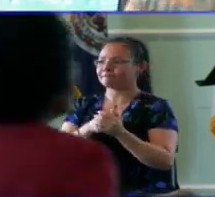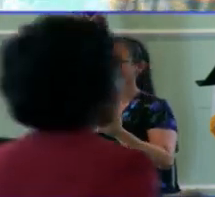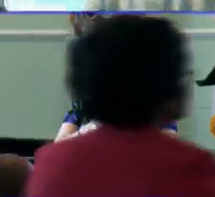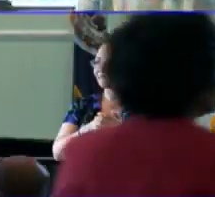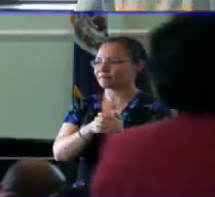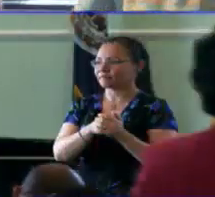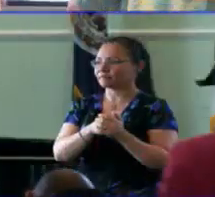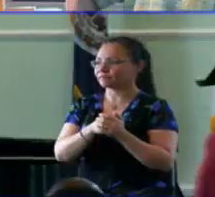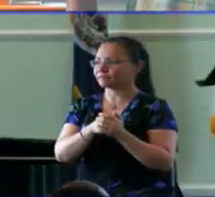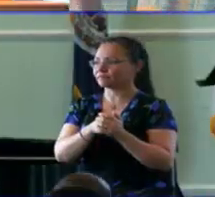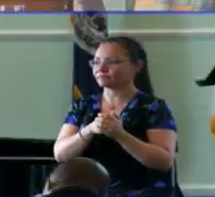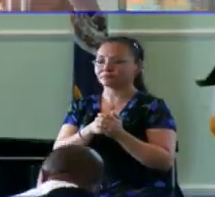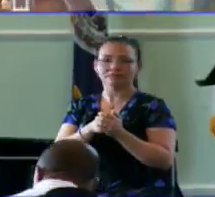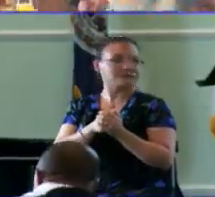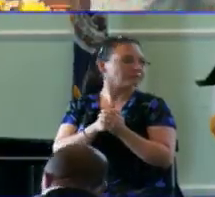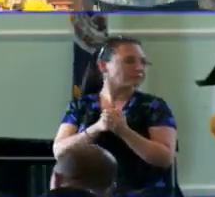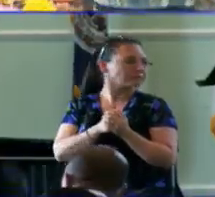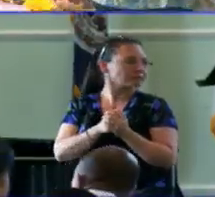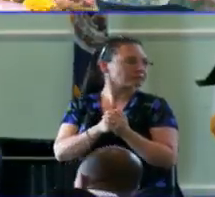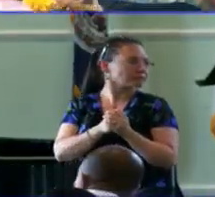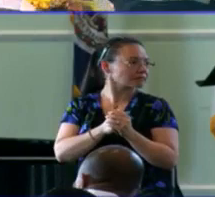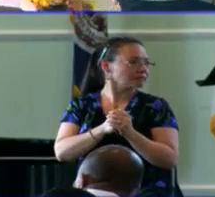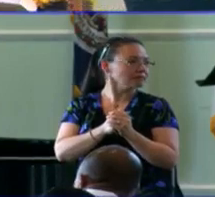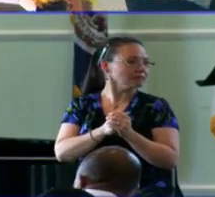in the middle.